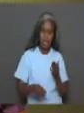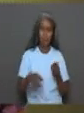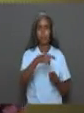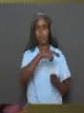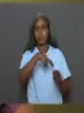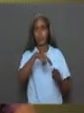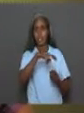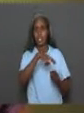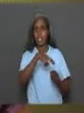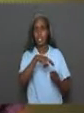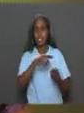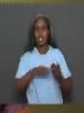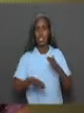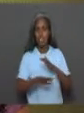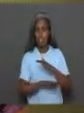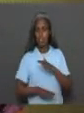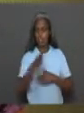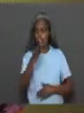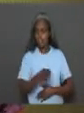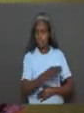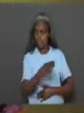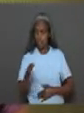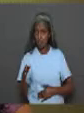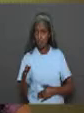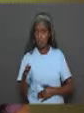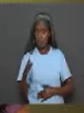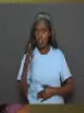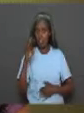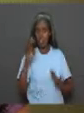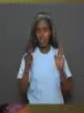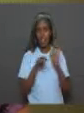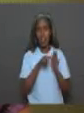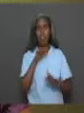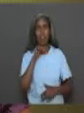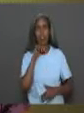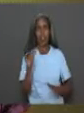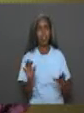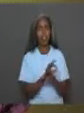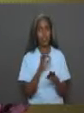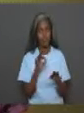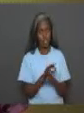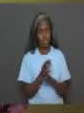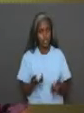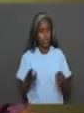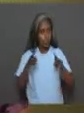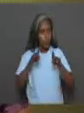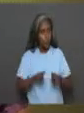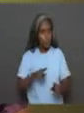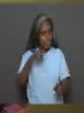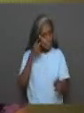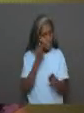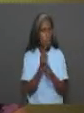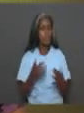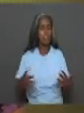regions under the graphs of a non-negative function when the